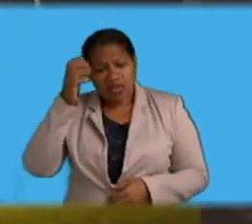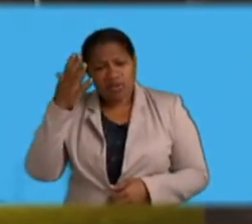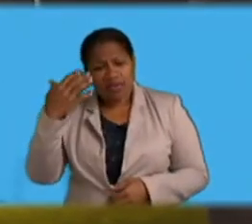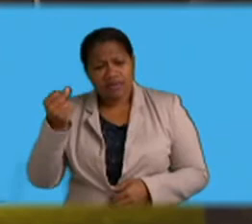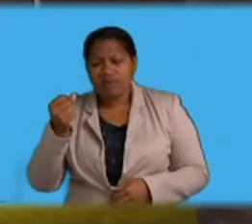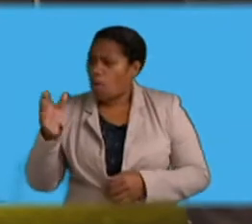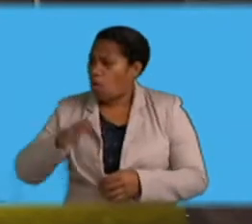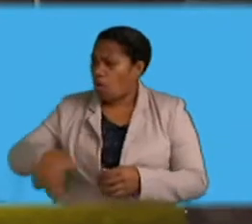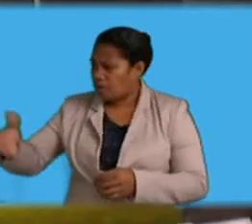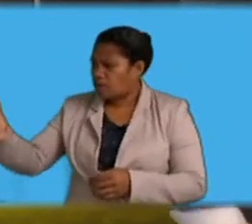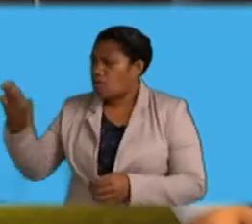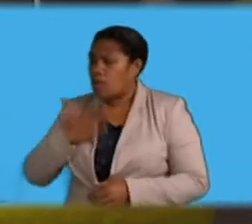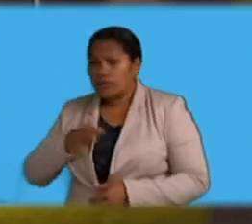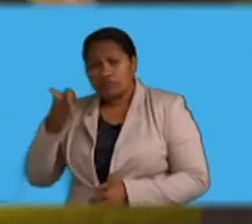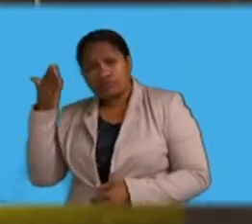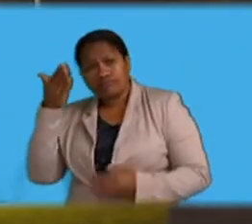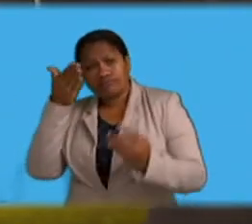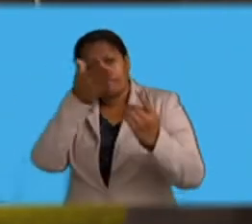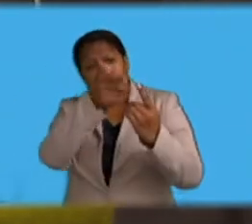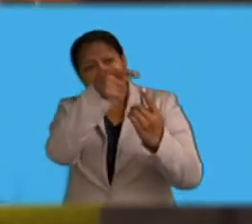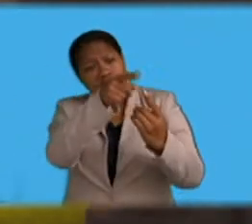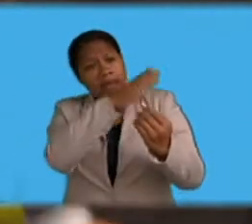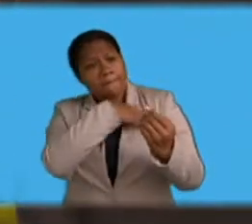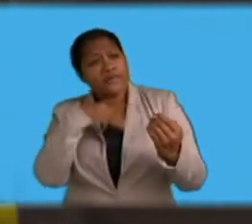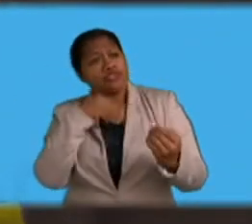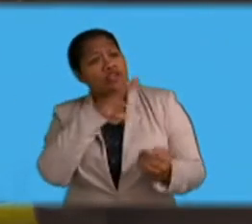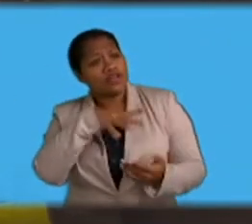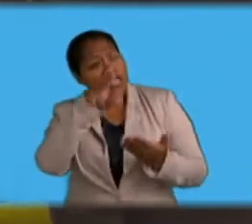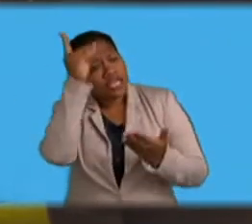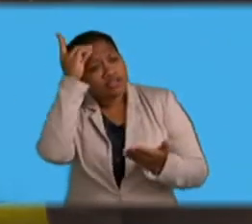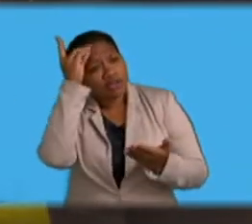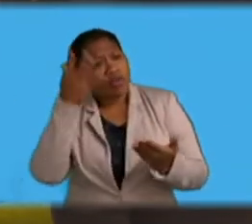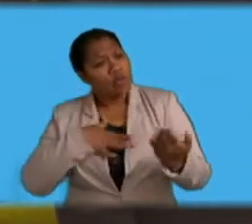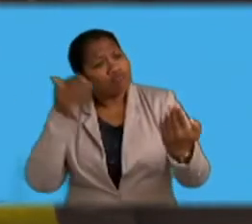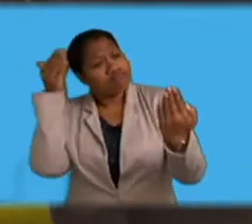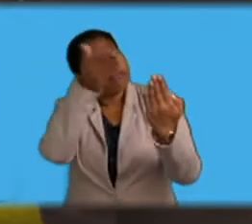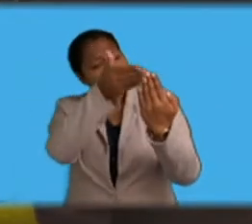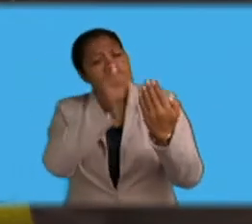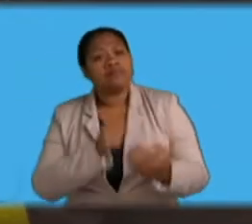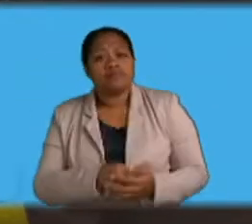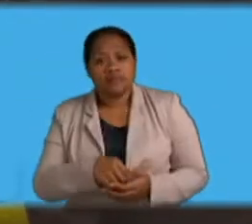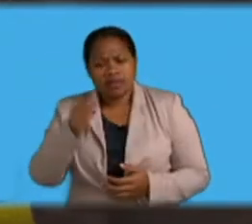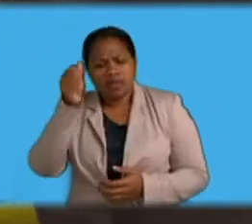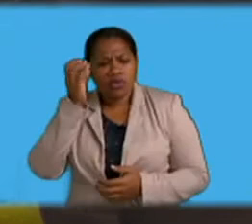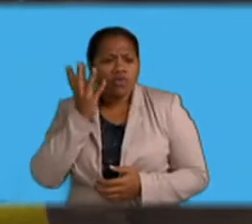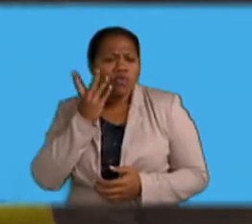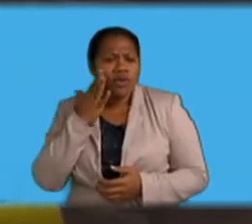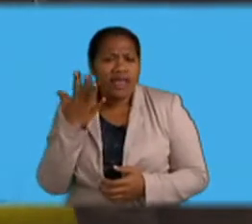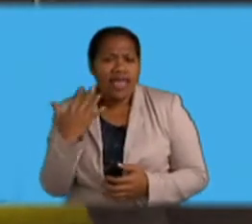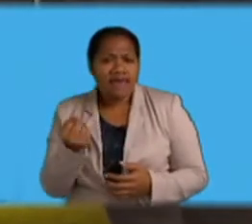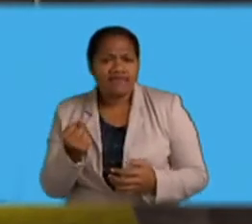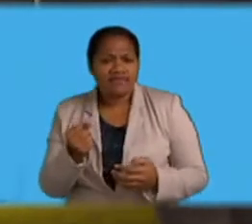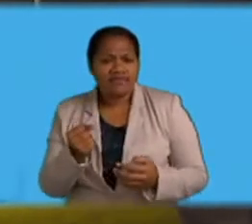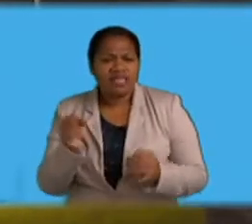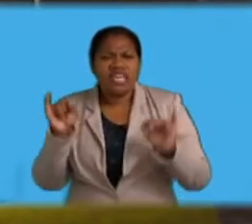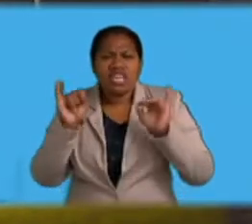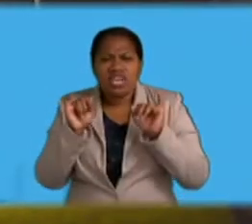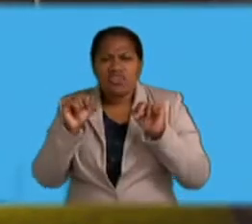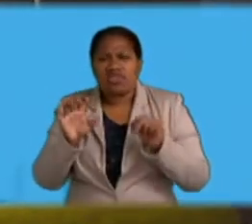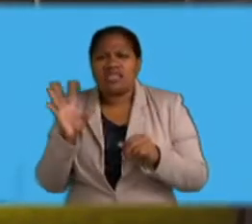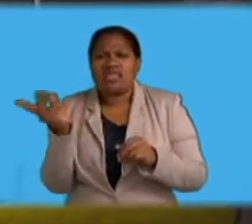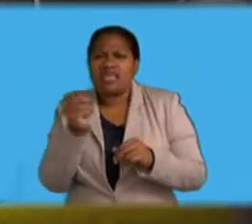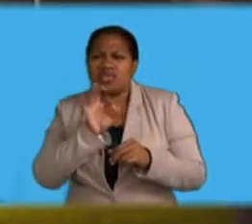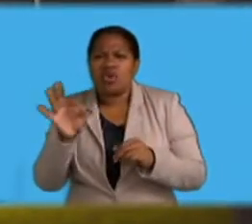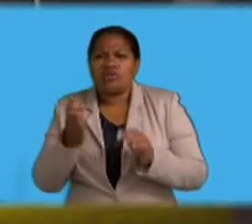of Education. We had an issue with the Ministry of Education where they had disciplinary issues that did not go through particular